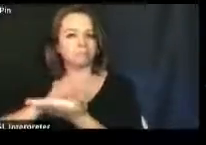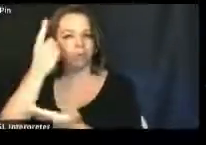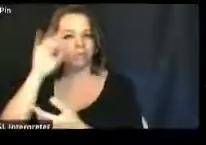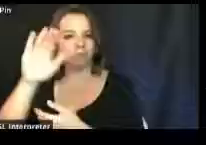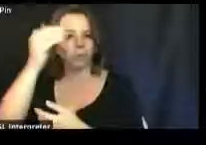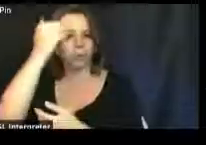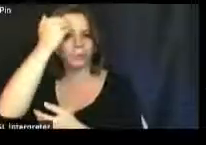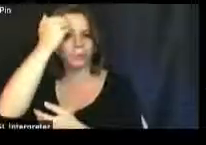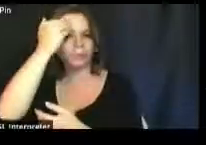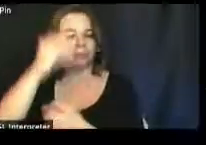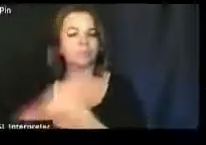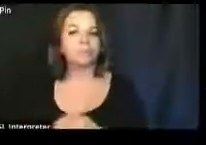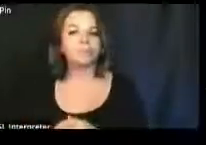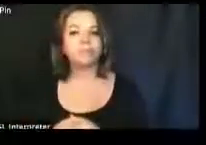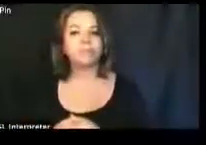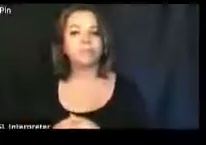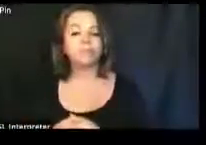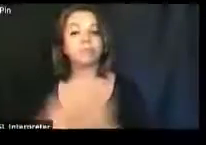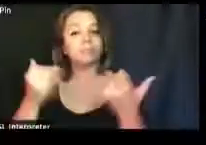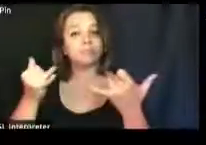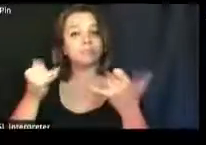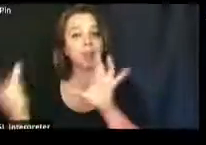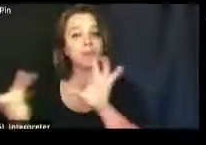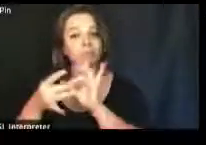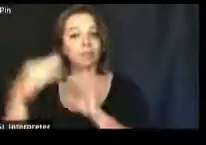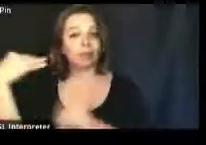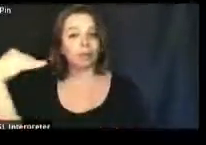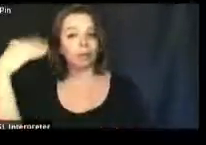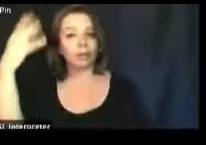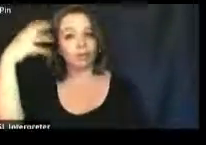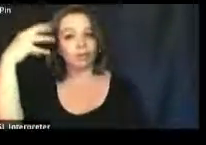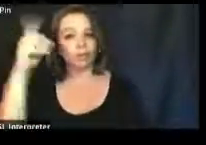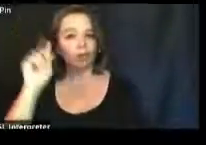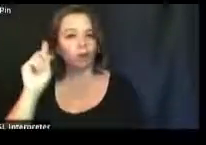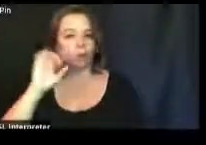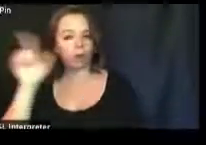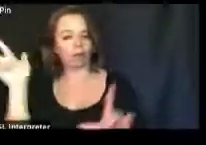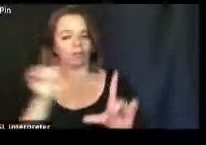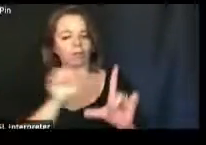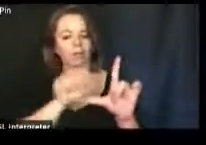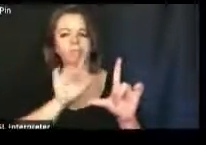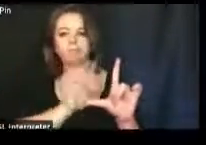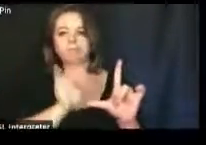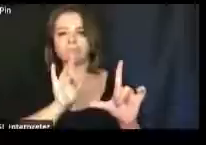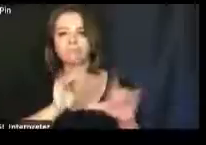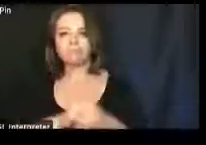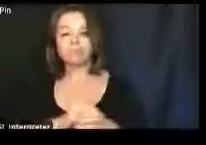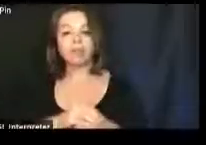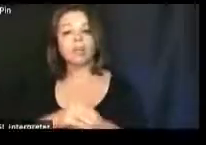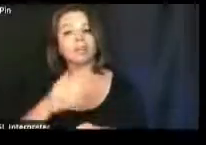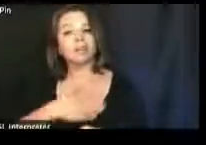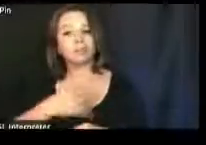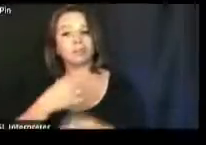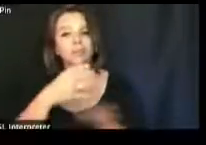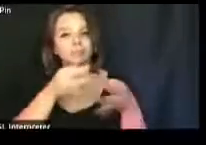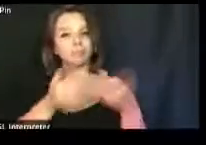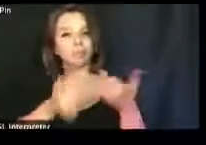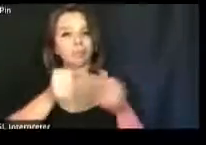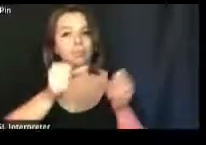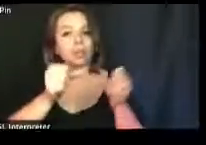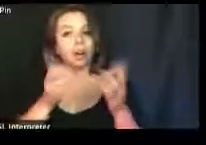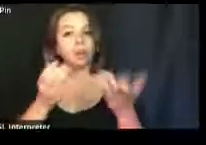reference. You can now enable your audio and video in the lower left corner of your screen. If you'll please remind the mapper of what area you would like to discuss today, the floor is